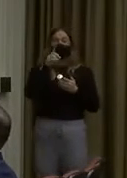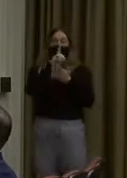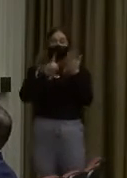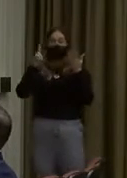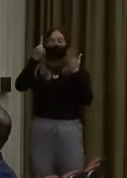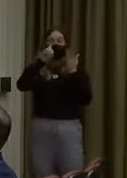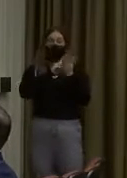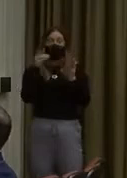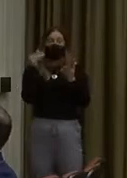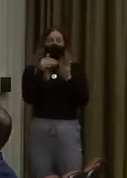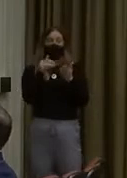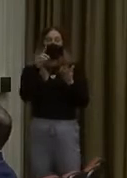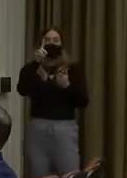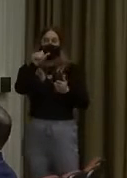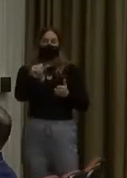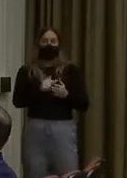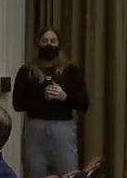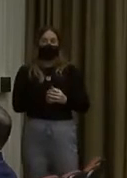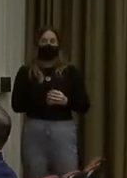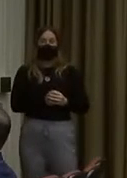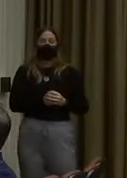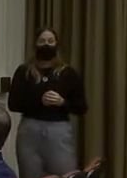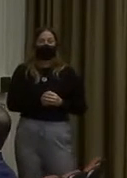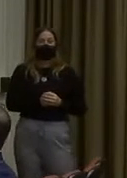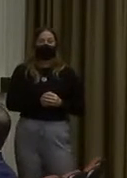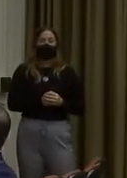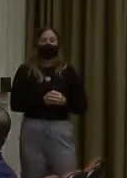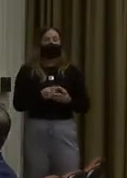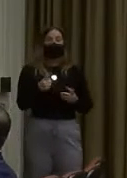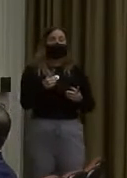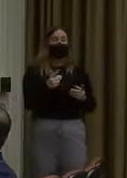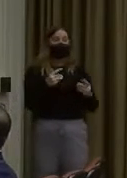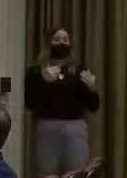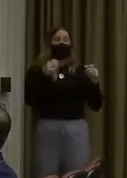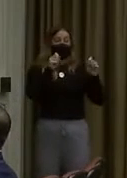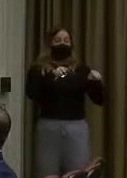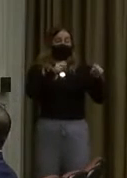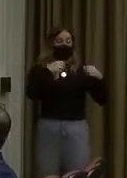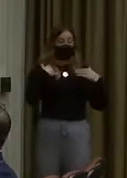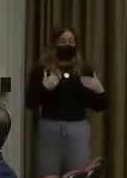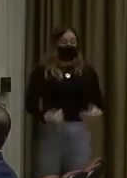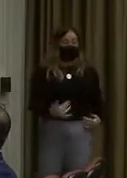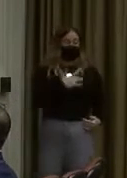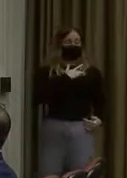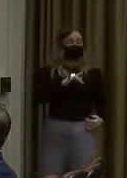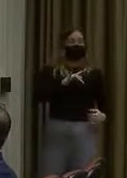the ideal that, being able-bodied or having typical